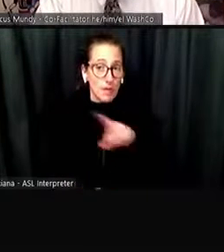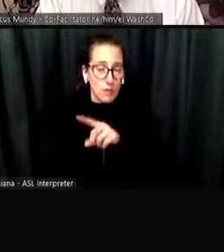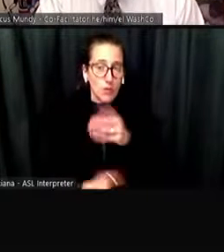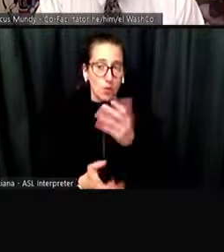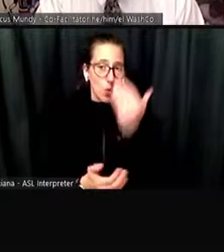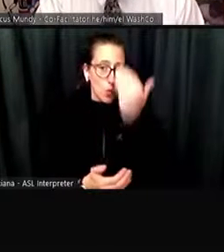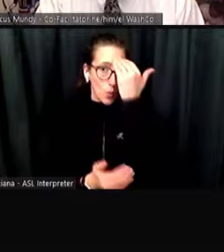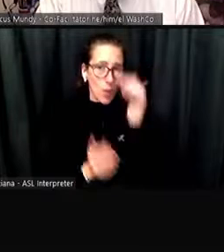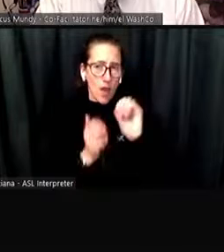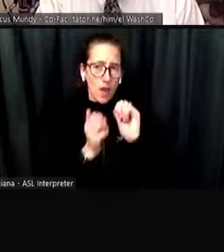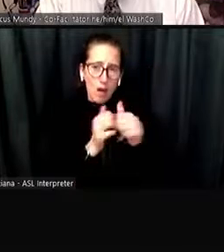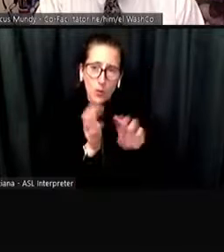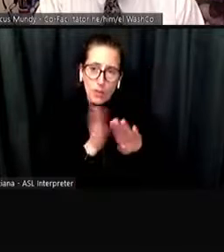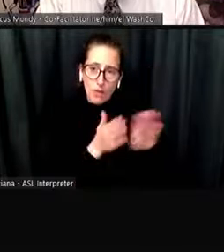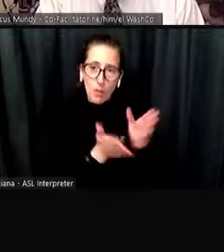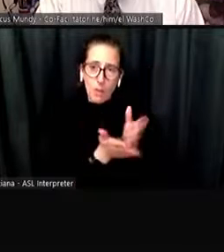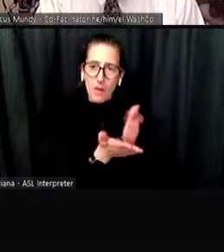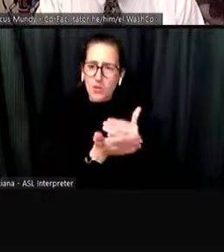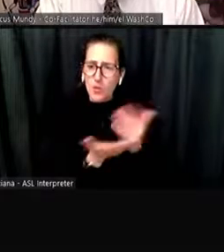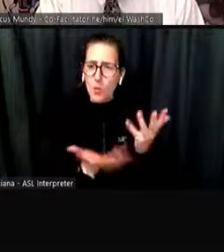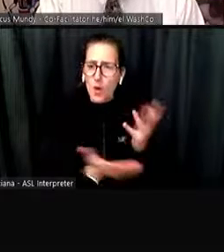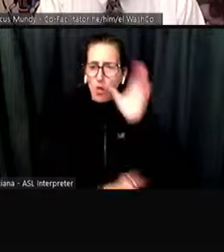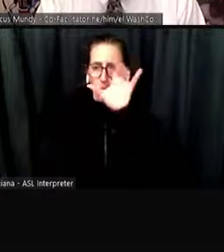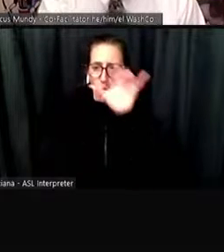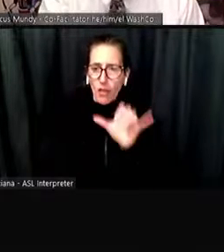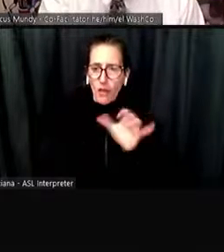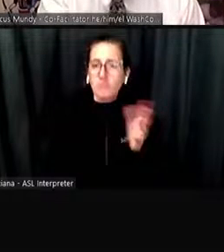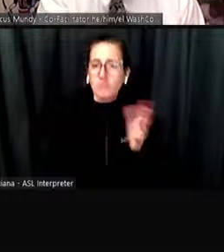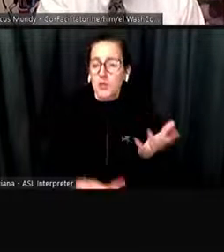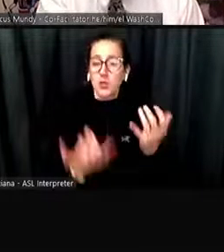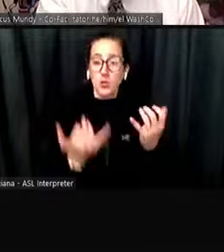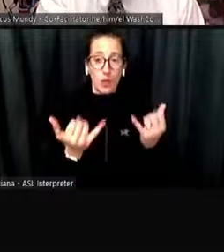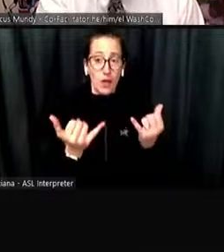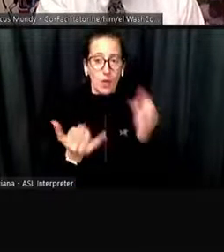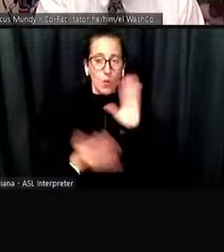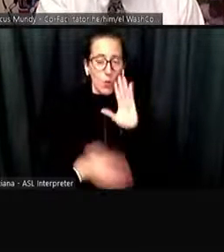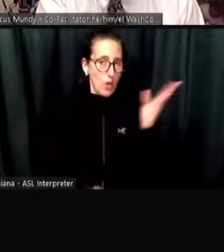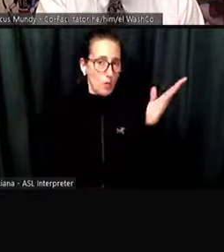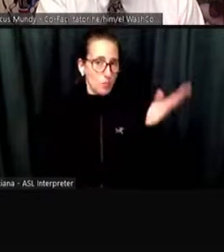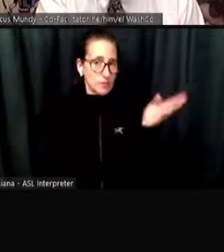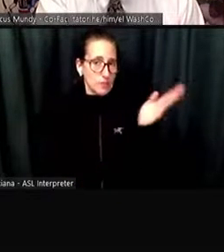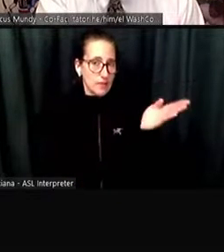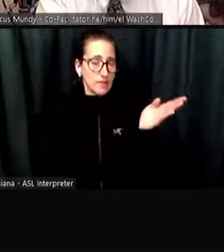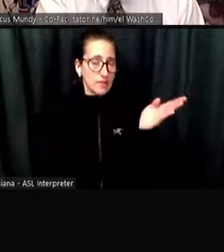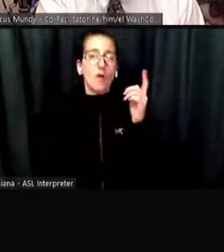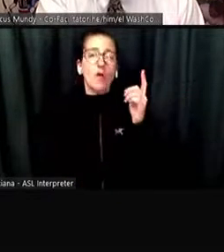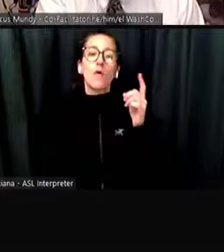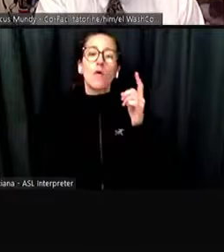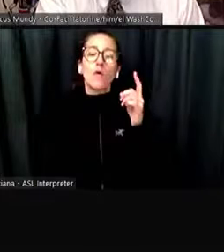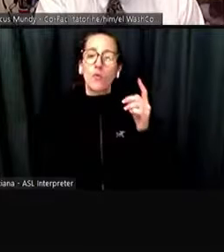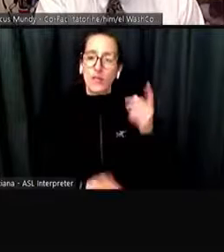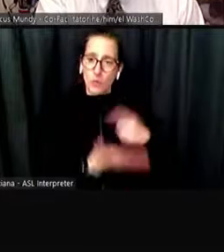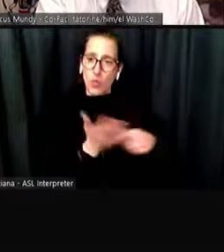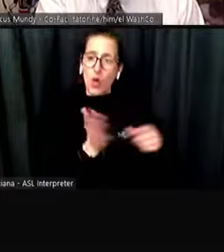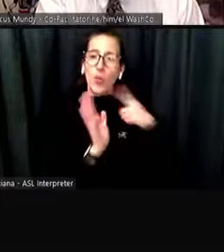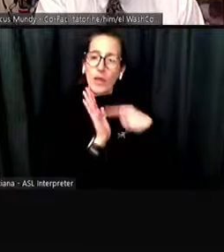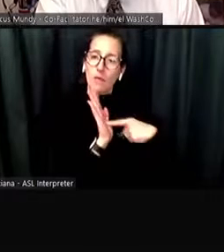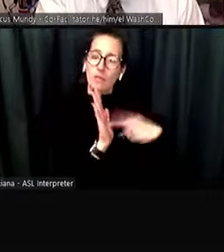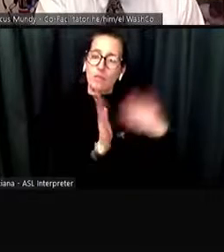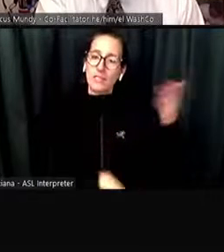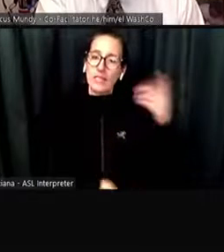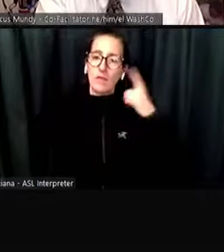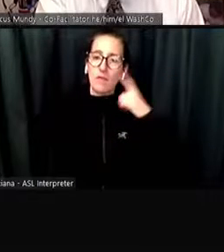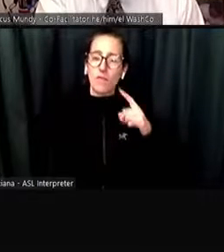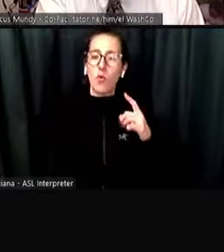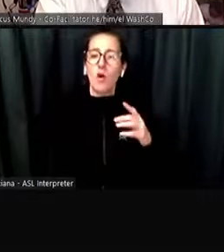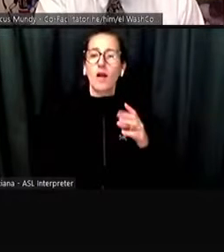tell you that this is actually a portion where we present to the county's budget committee member every year. So it's not only something